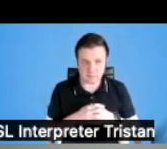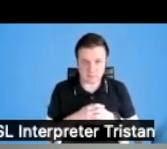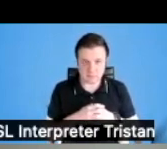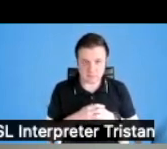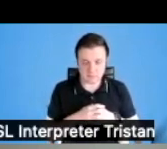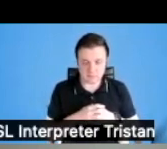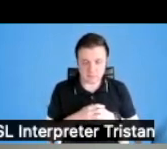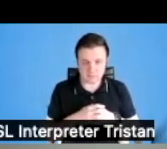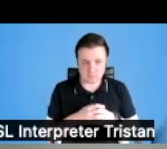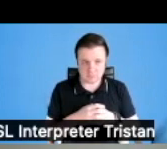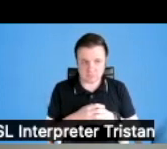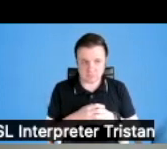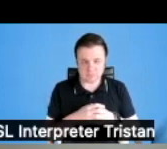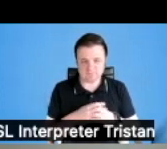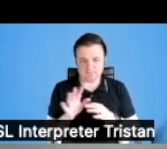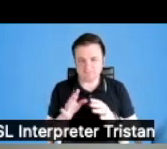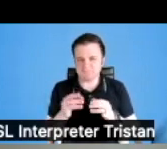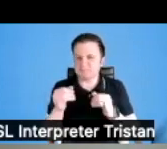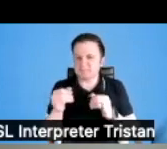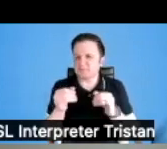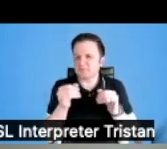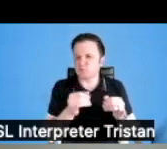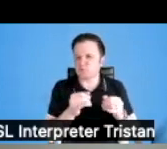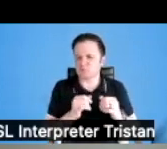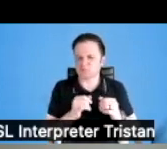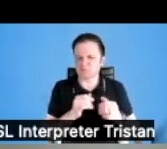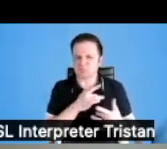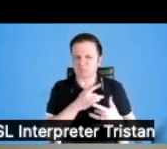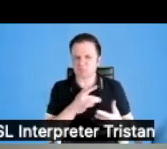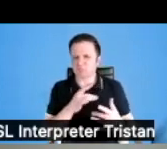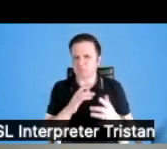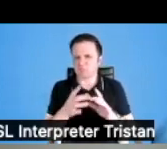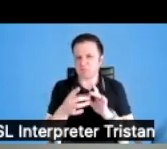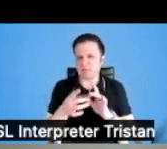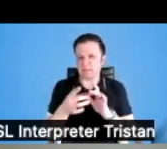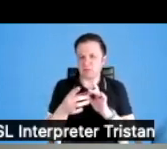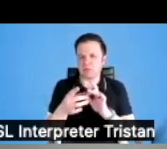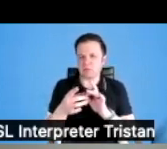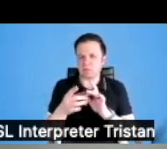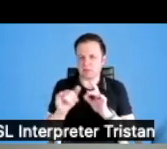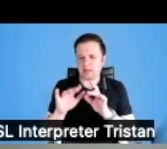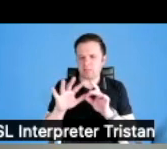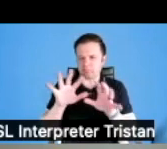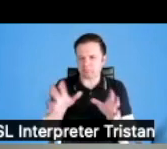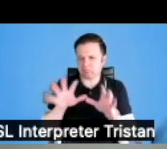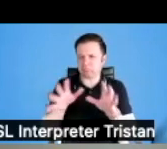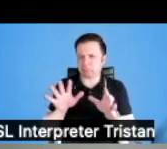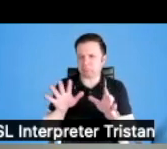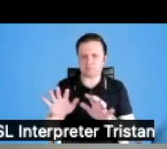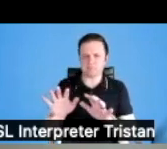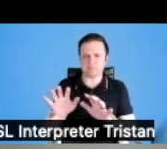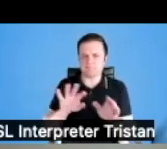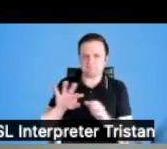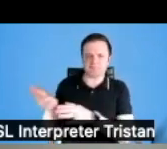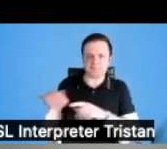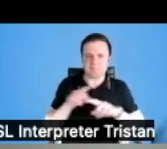And then at the individual level, just sort of removed from the relational context, many survivors didn't reach out simply because they